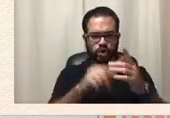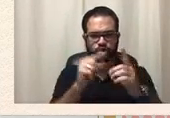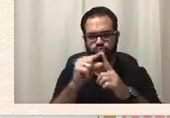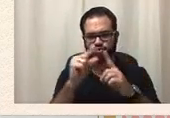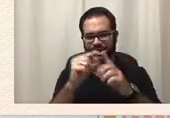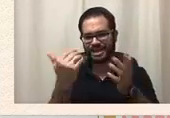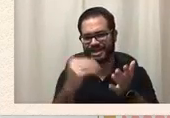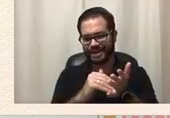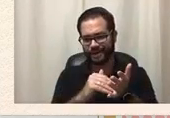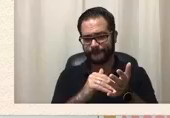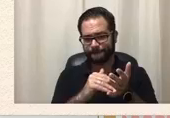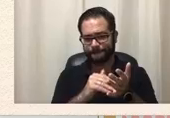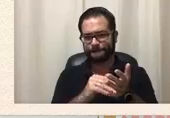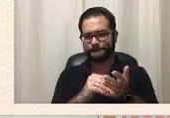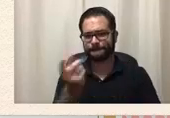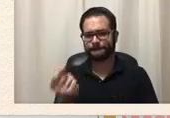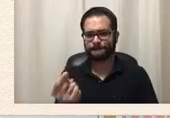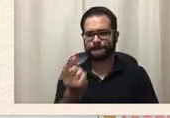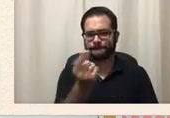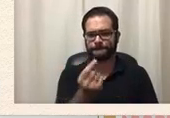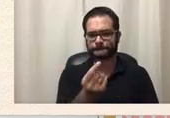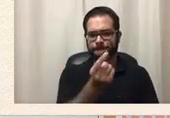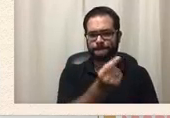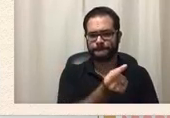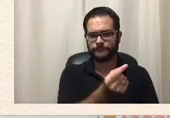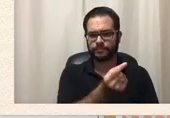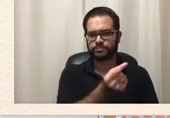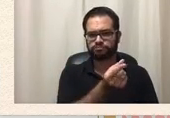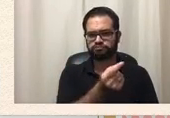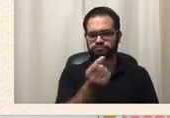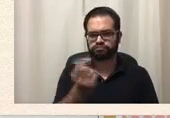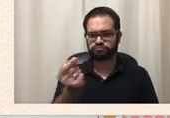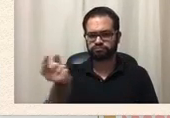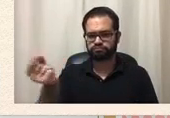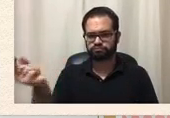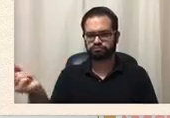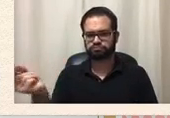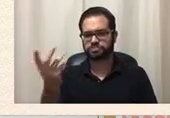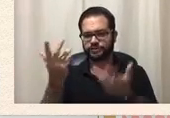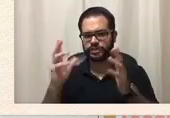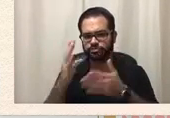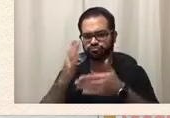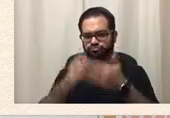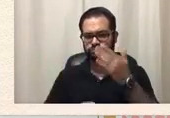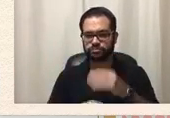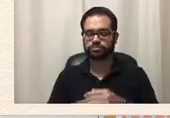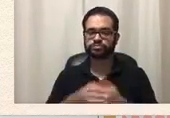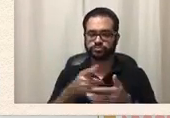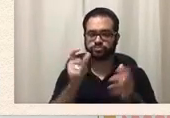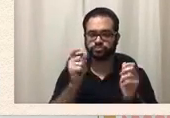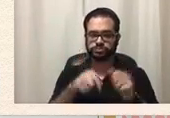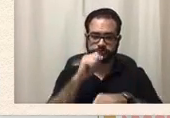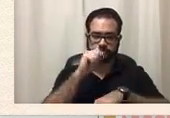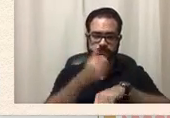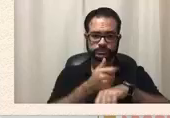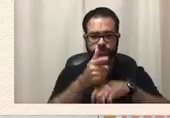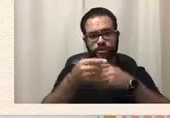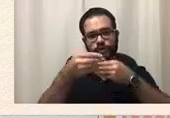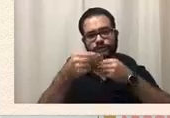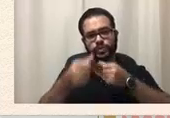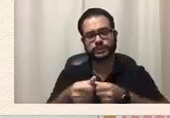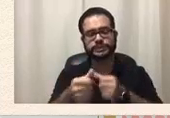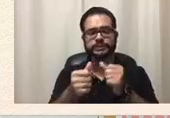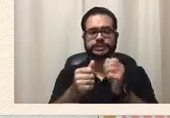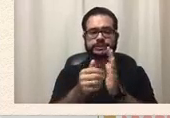moving the clip eventually till there is no more clip. This will allow you to build your fluency reading skills as you identify words